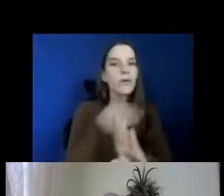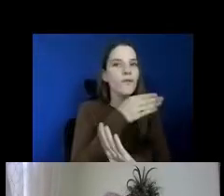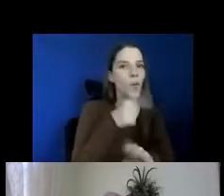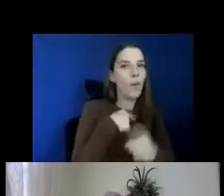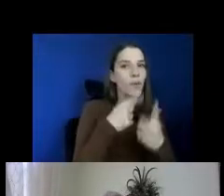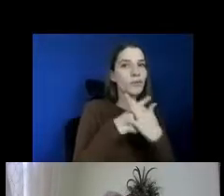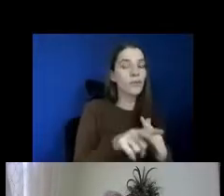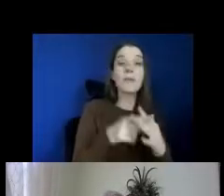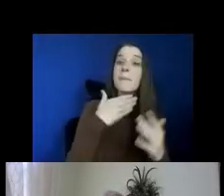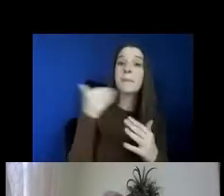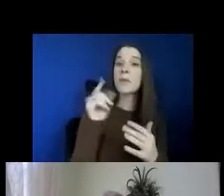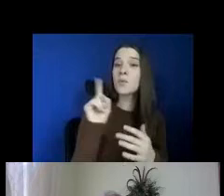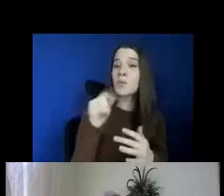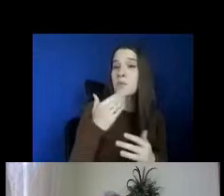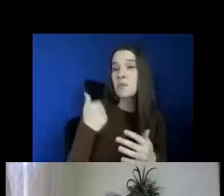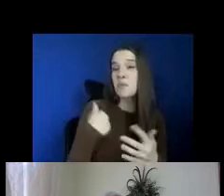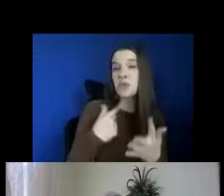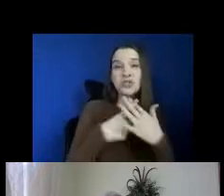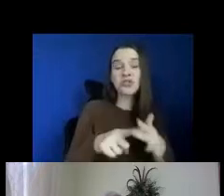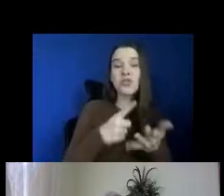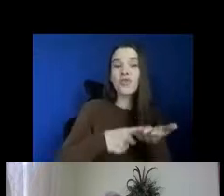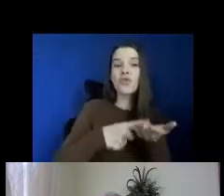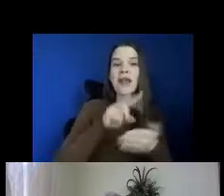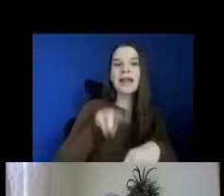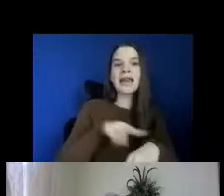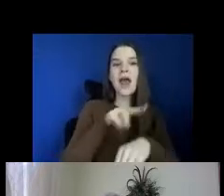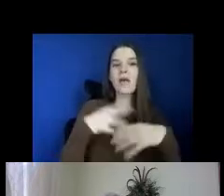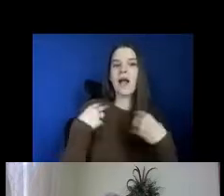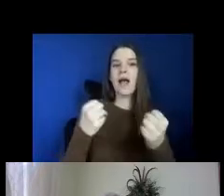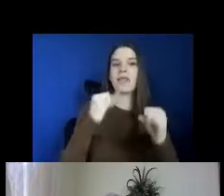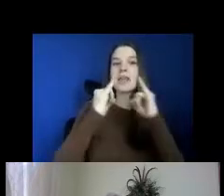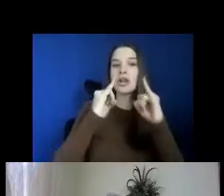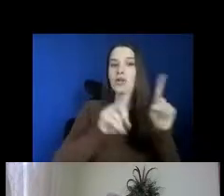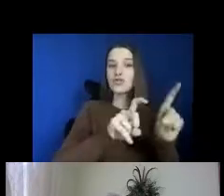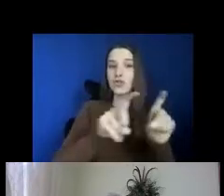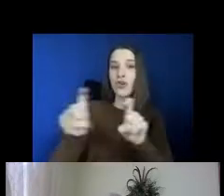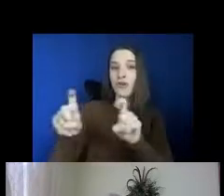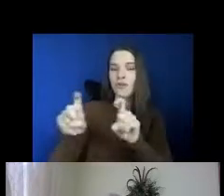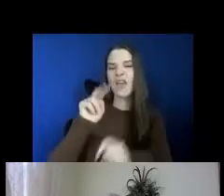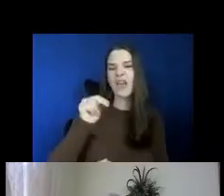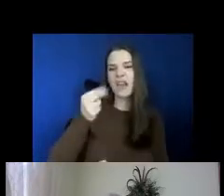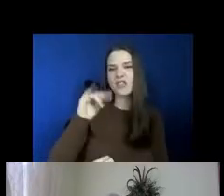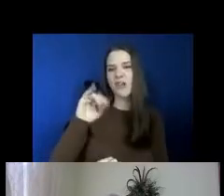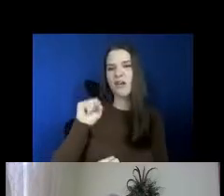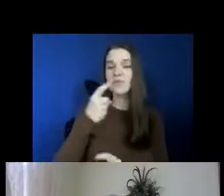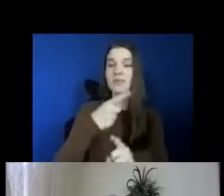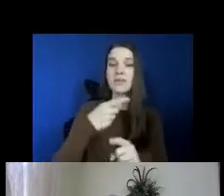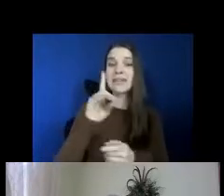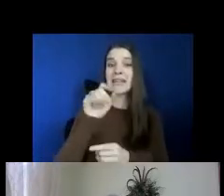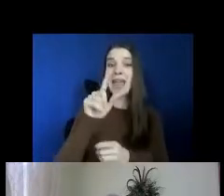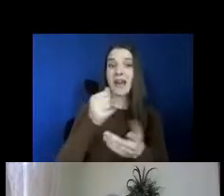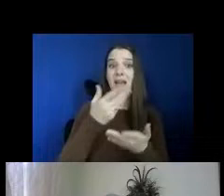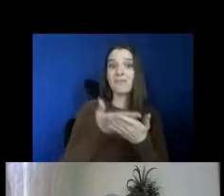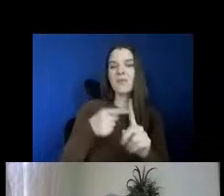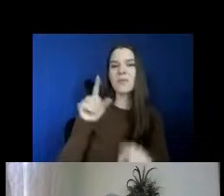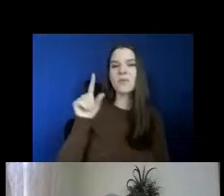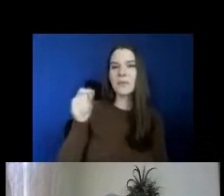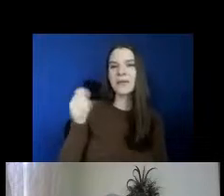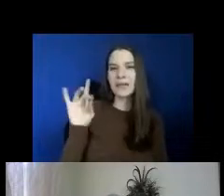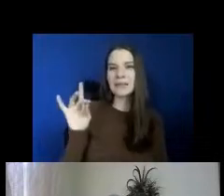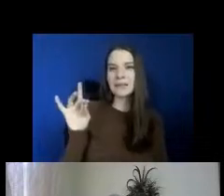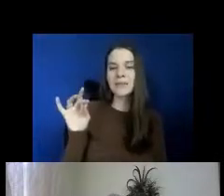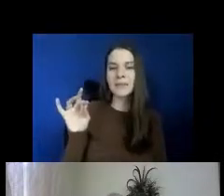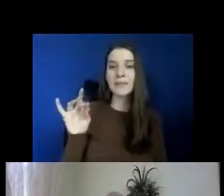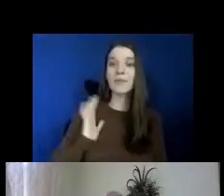place to kind of start is through the National Health Interview Survey, which provides us data from 2018. And